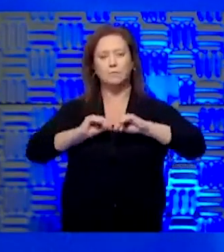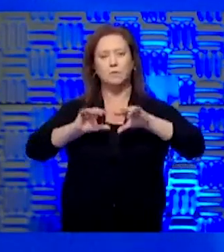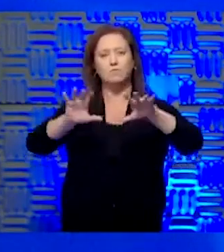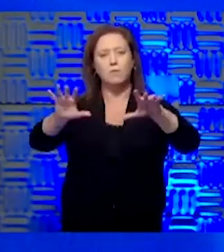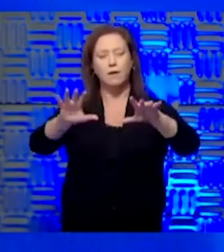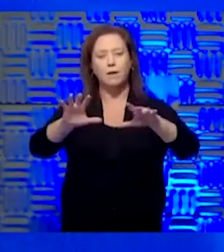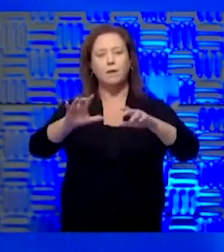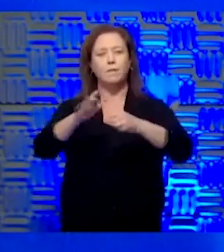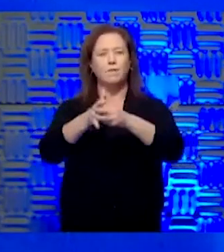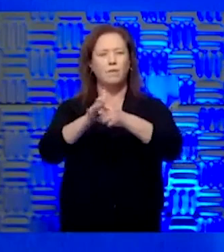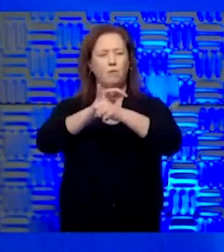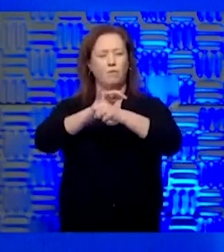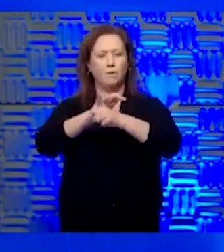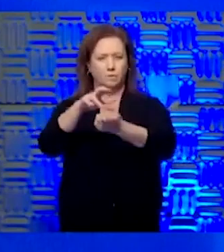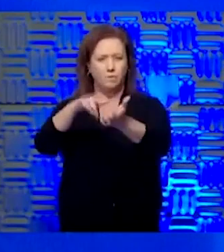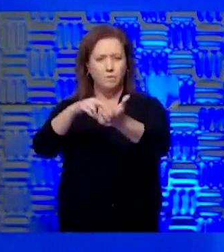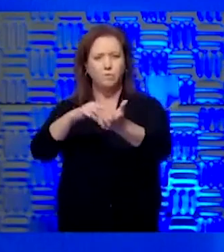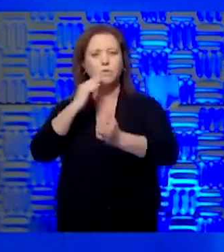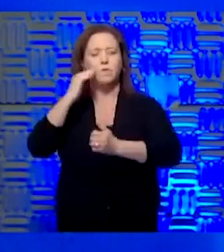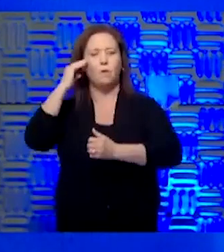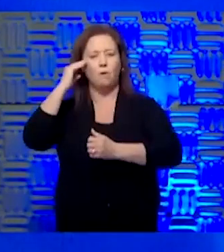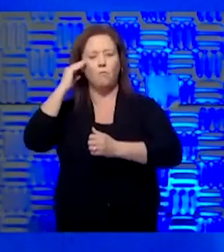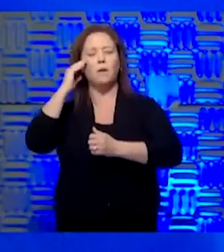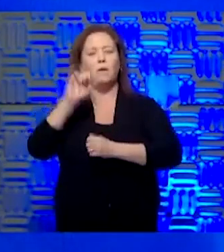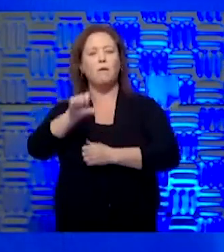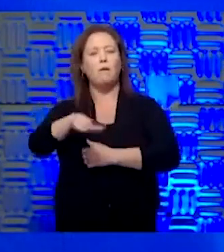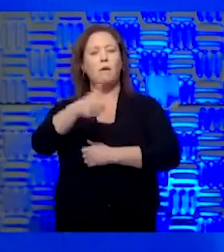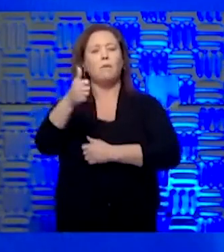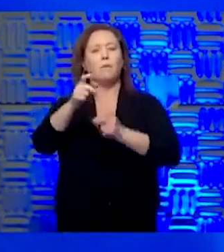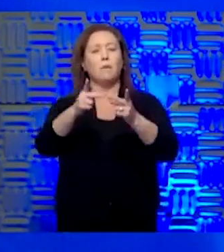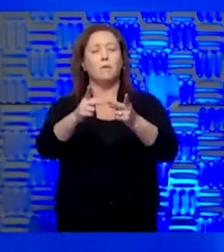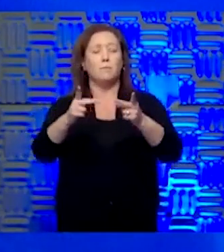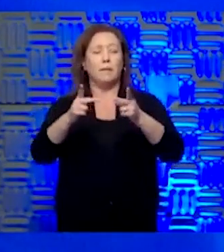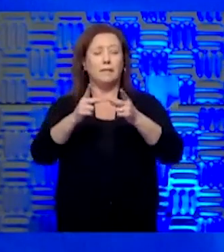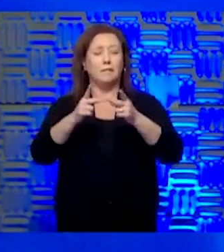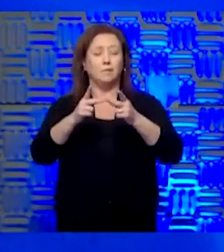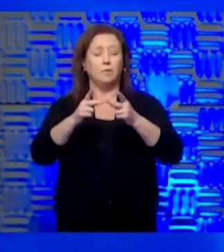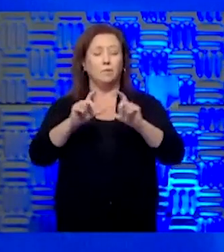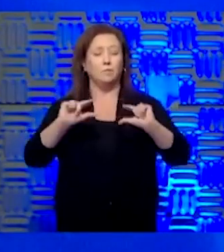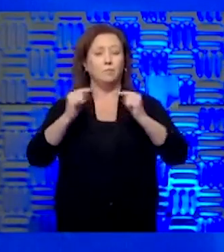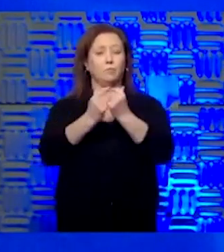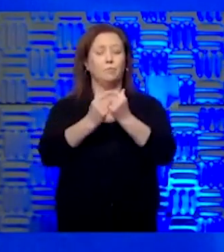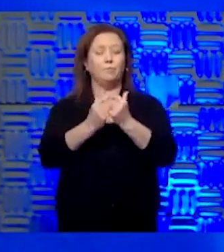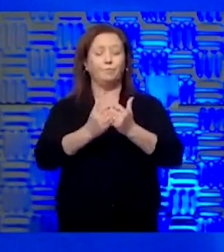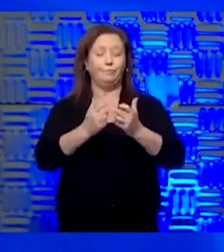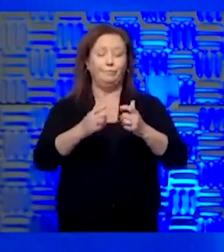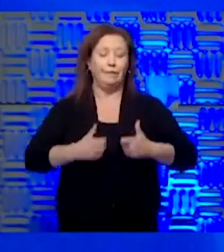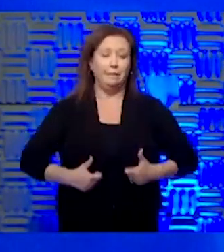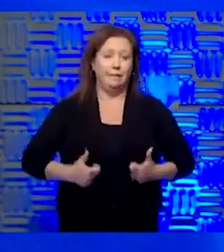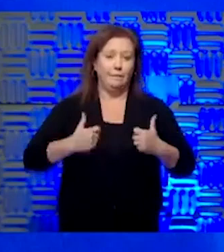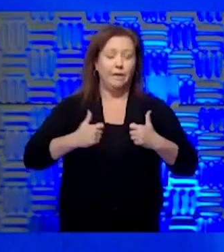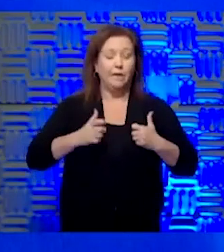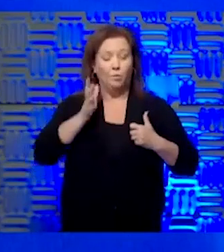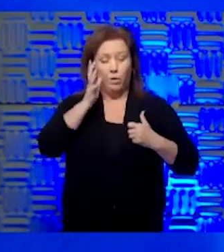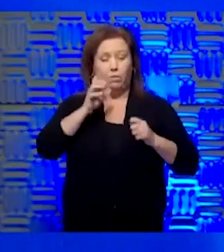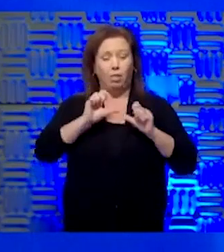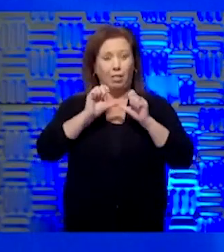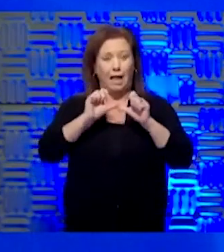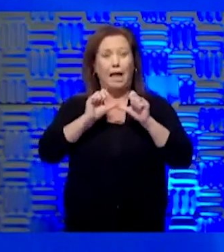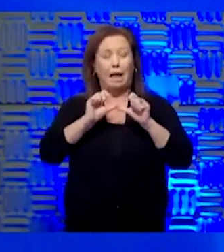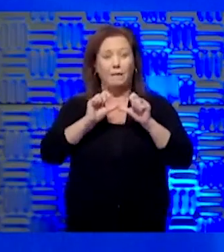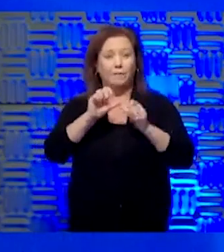nursing homes and places where there's a congregant living situation. That produces X number of cases, and we're just going to have X number of